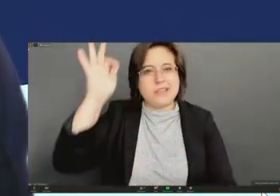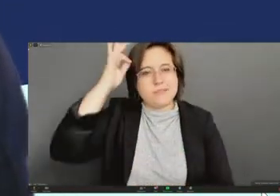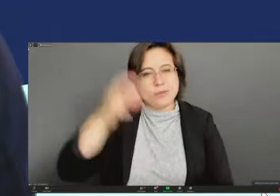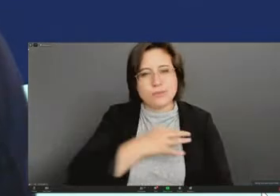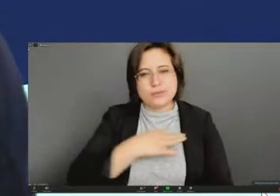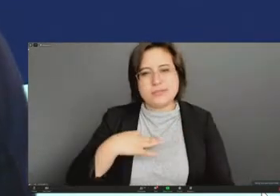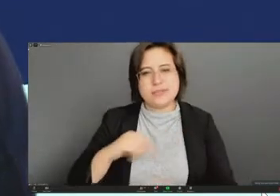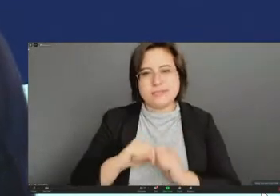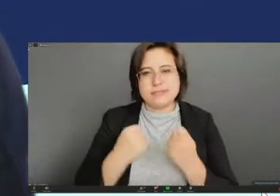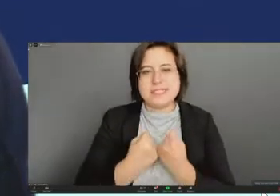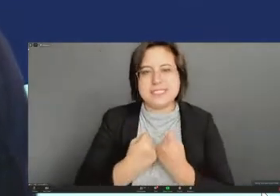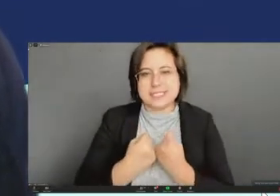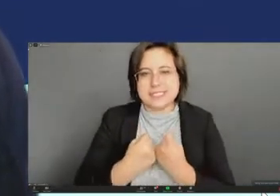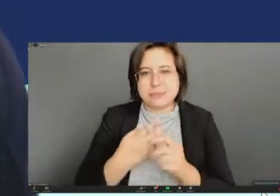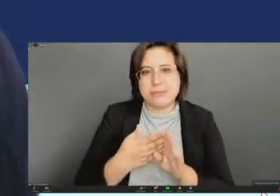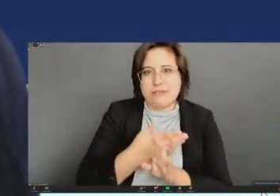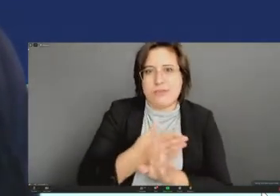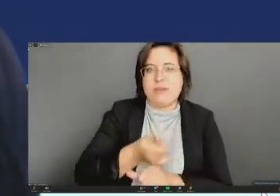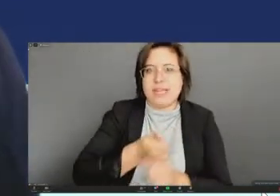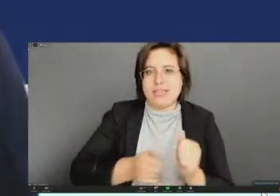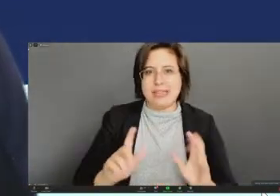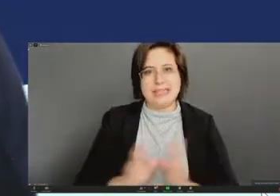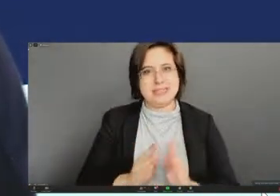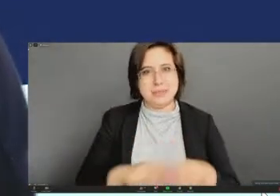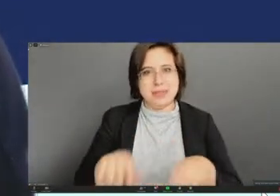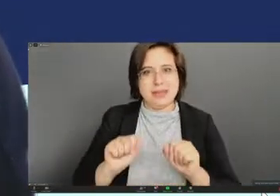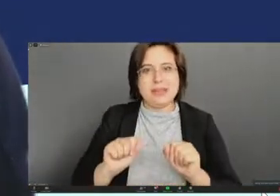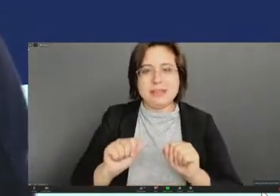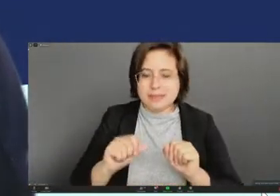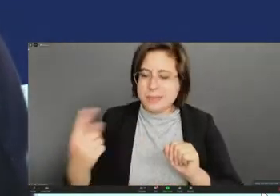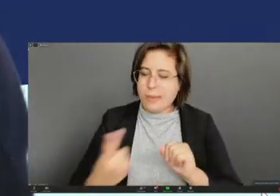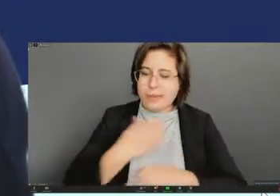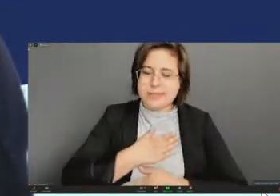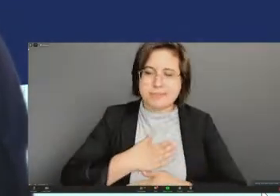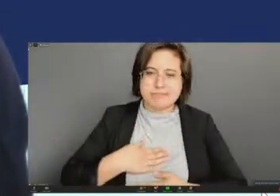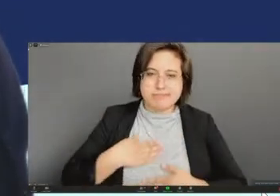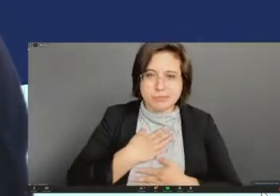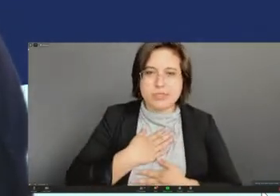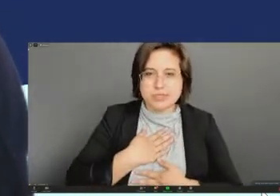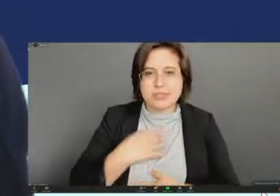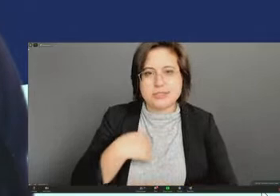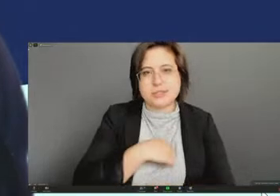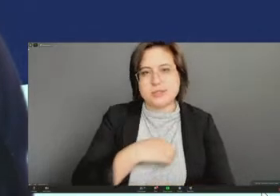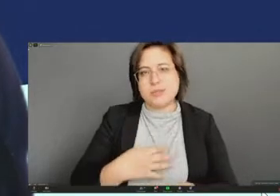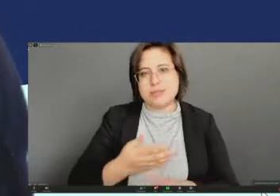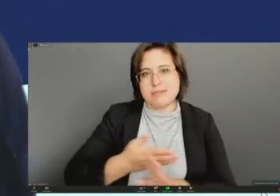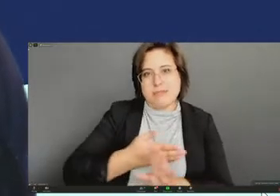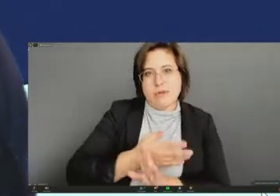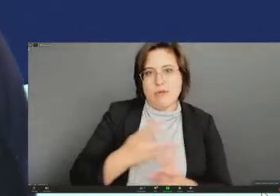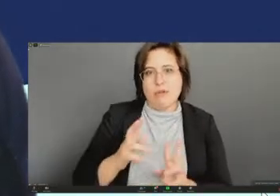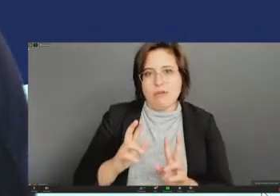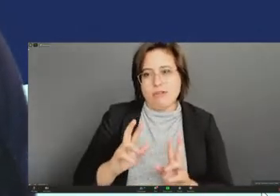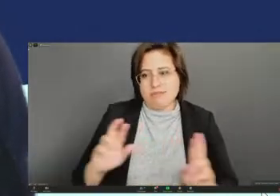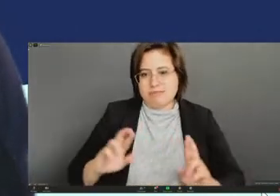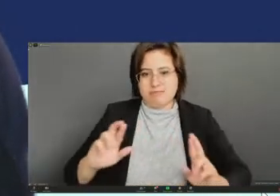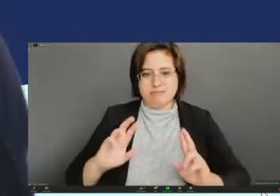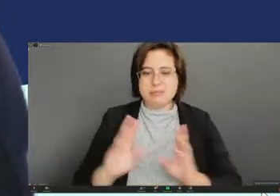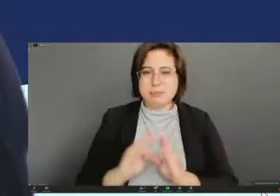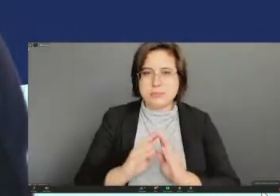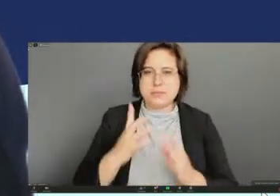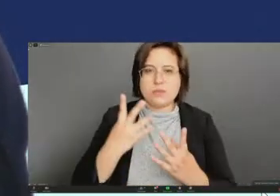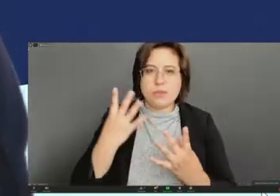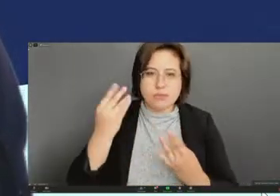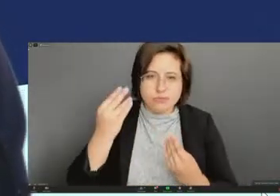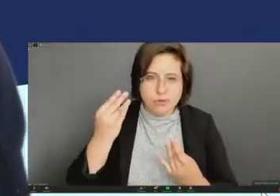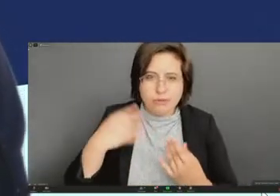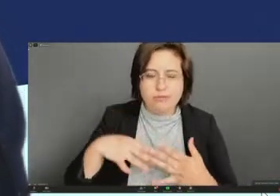team before each one of these. And so just always appreciative as we get ready for these meetings for the thoughtful subcommittee recommendations